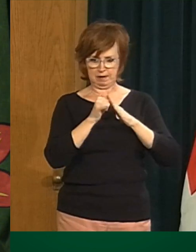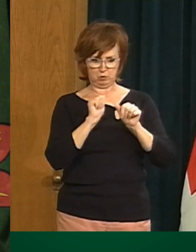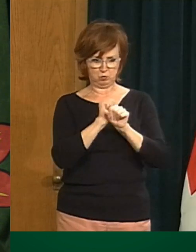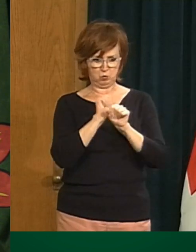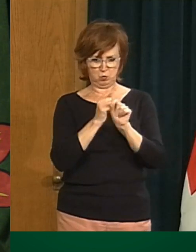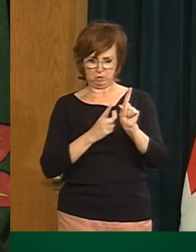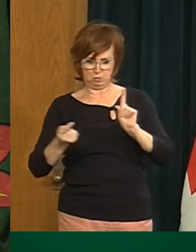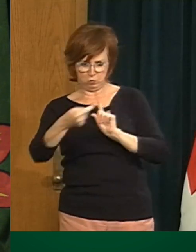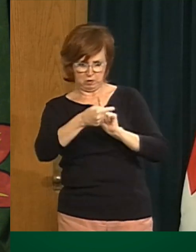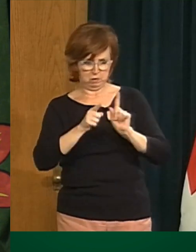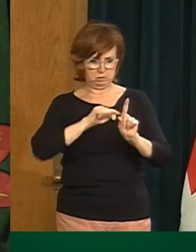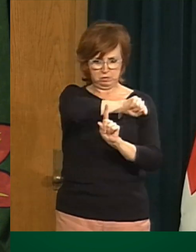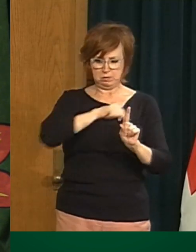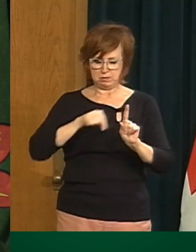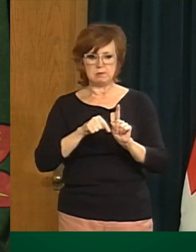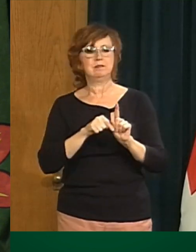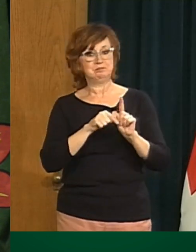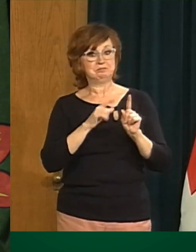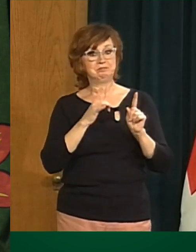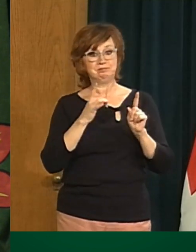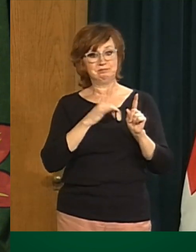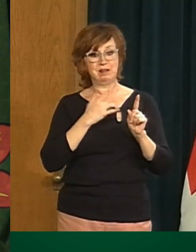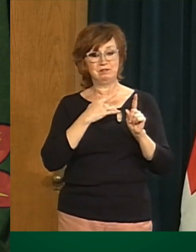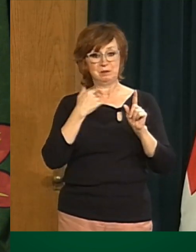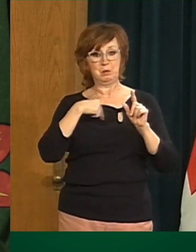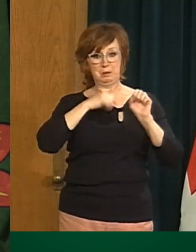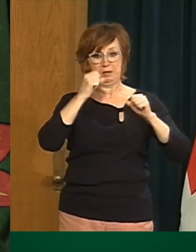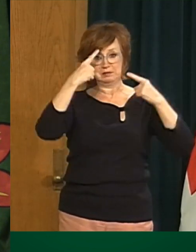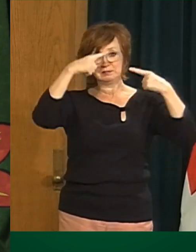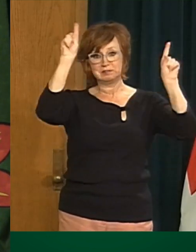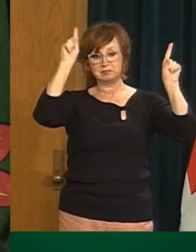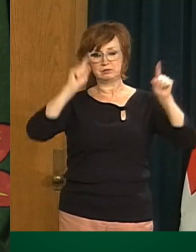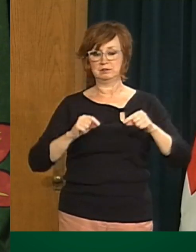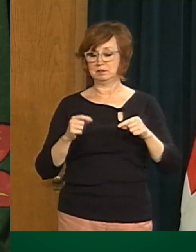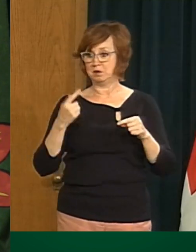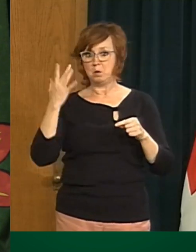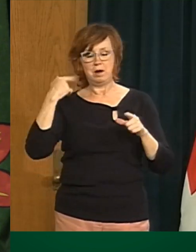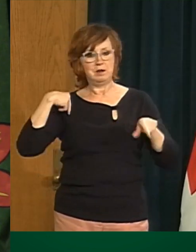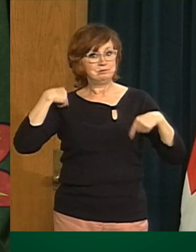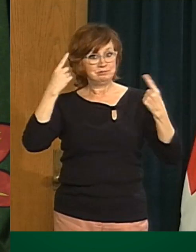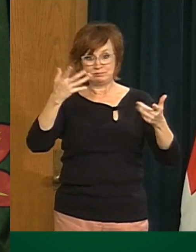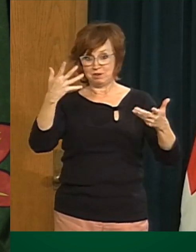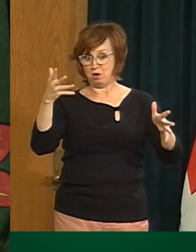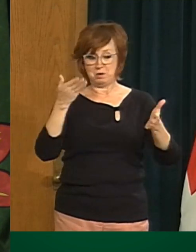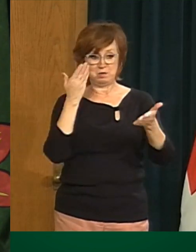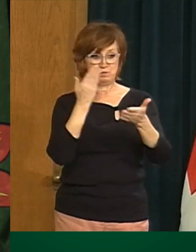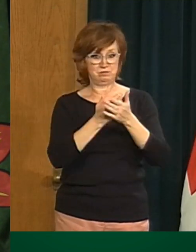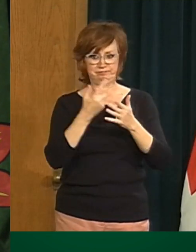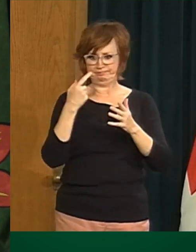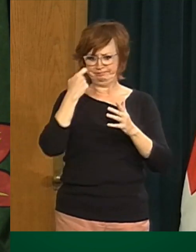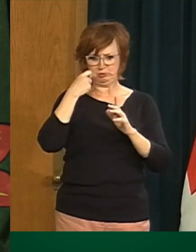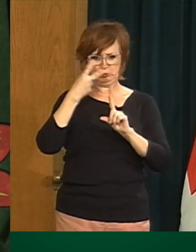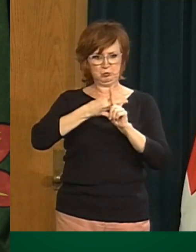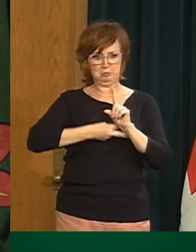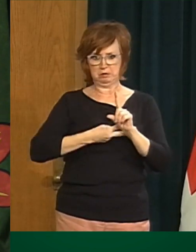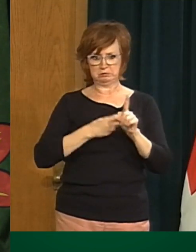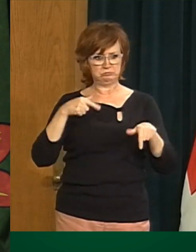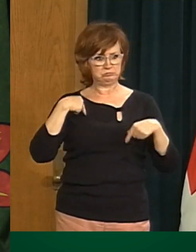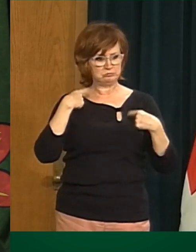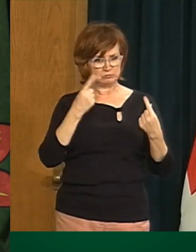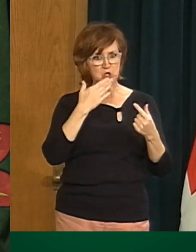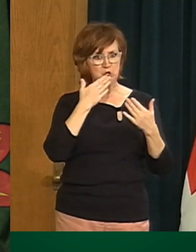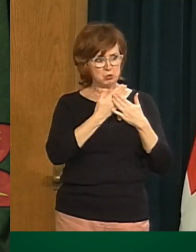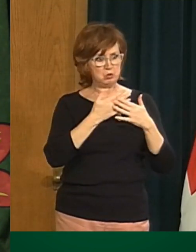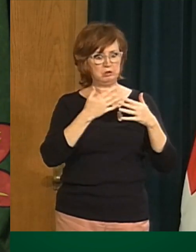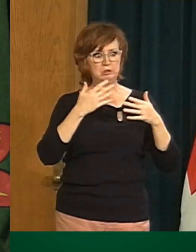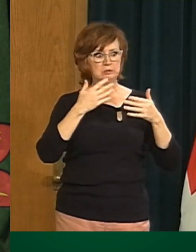do that, because we have already been doing that in many cases in Saskatchewan businesses and in Saskatchewan workplaces. So